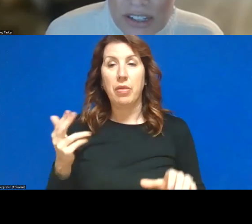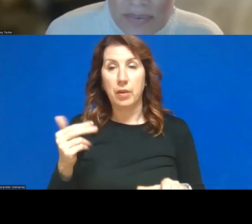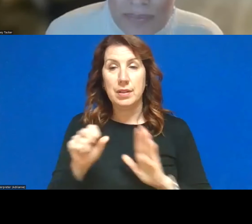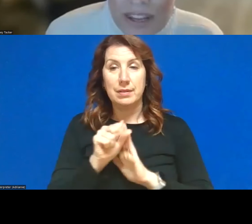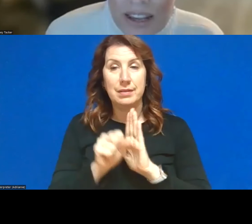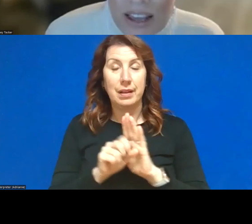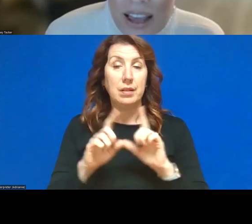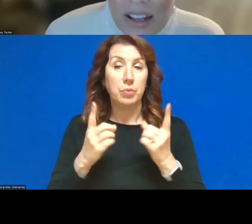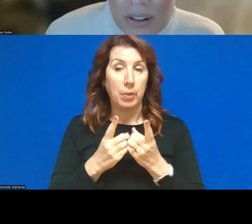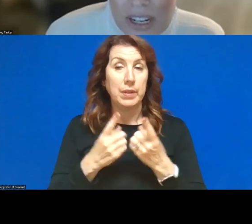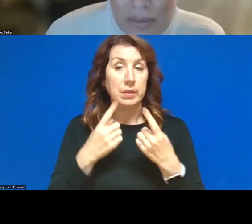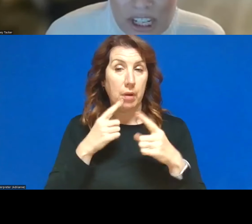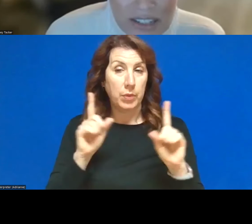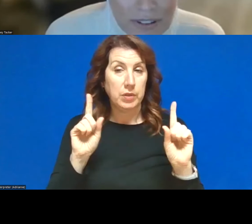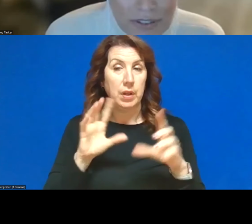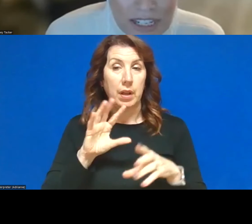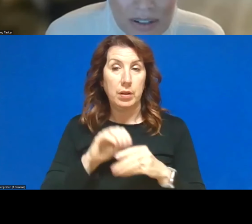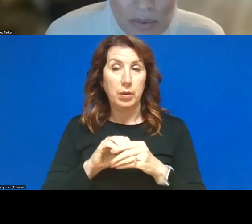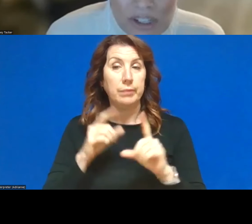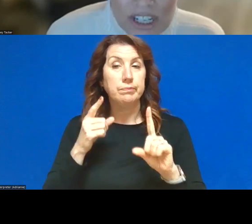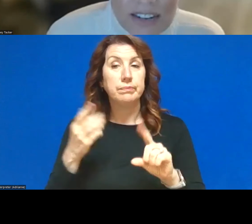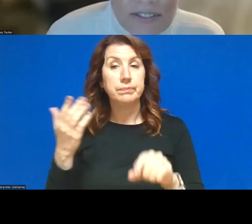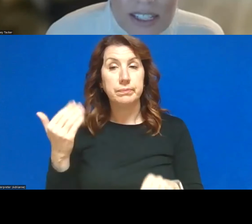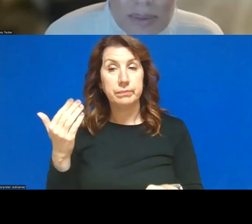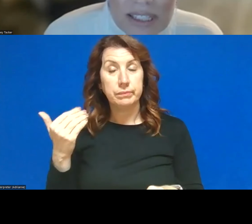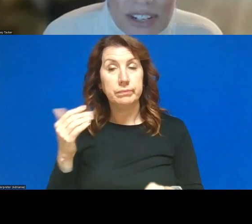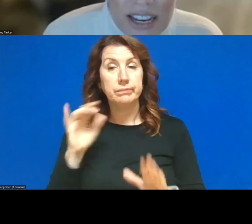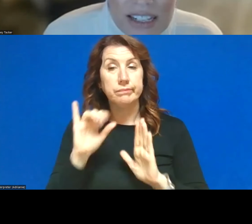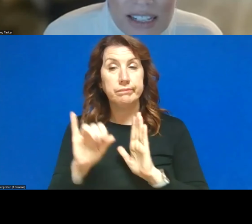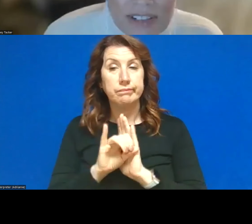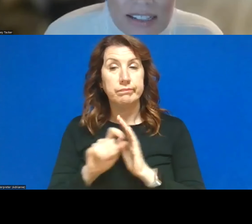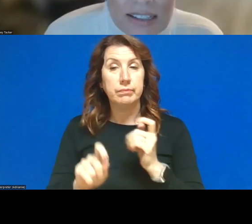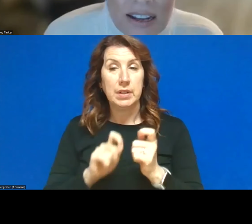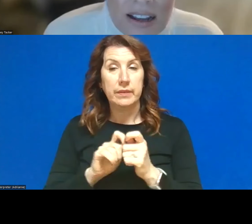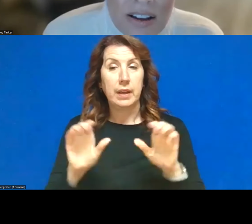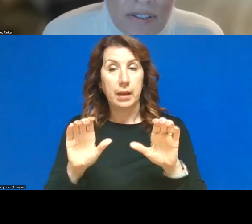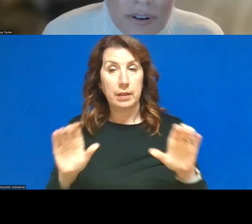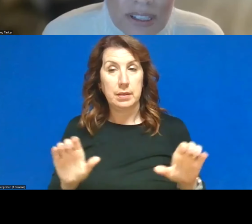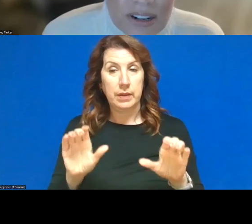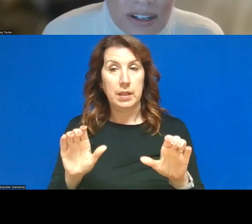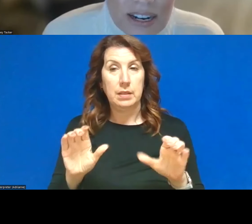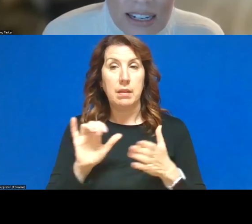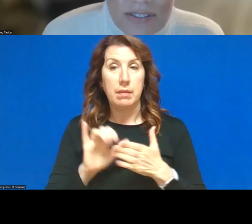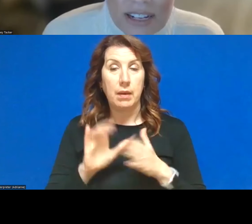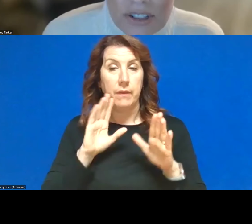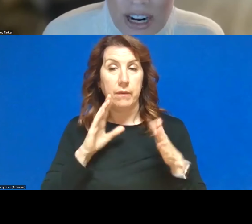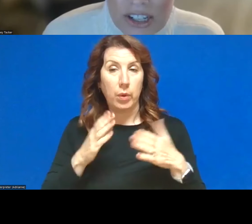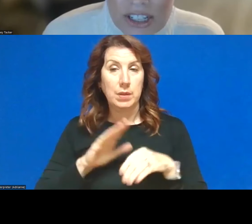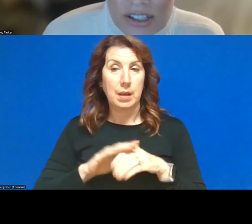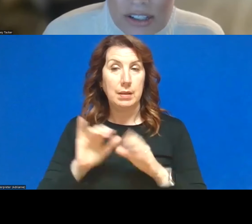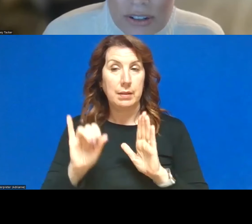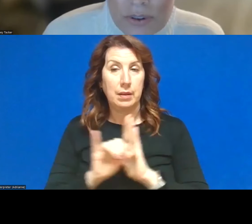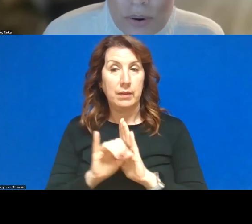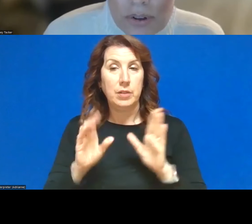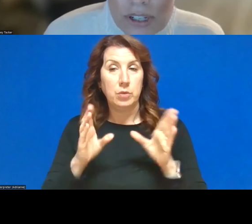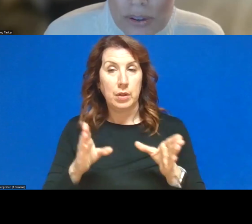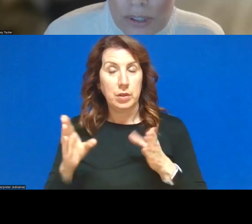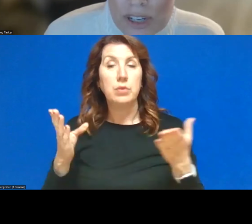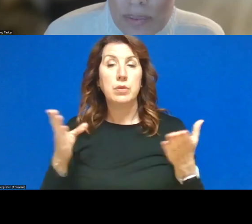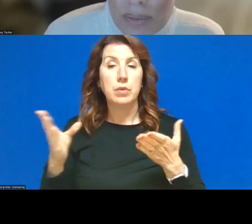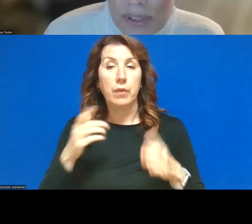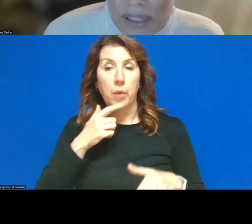accomplishing, including Objective 15, which identifies specific activities focused on identifying strategies to serve